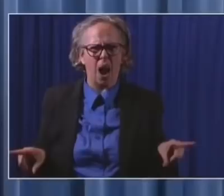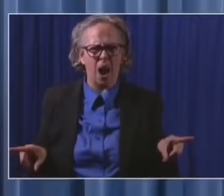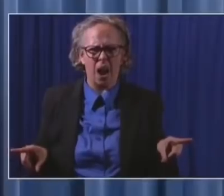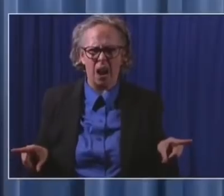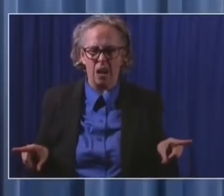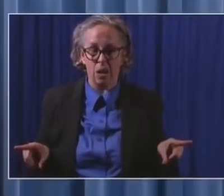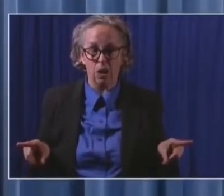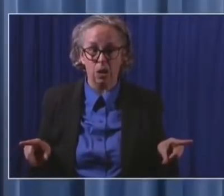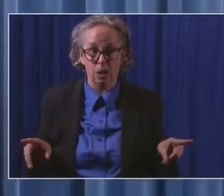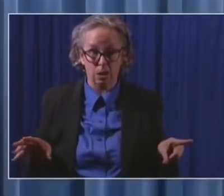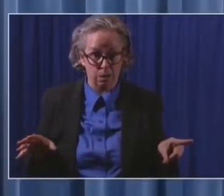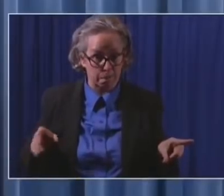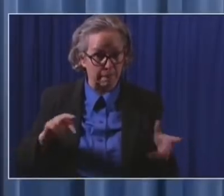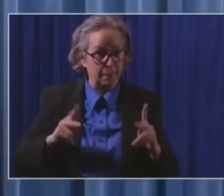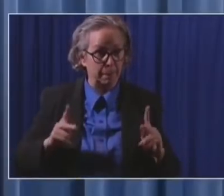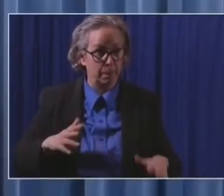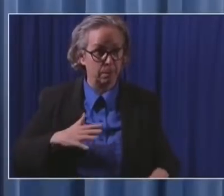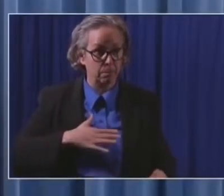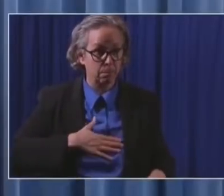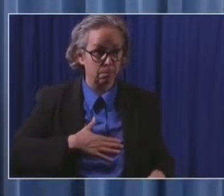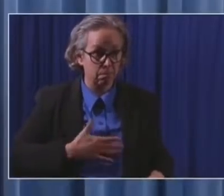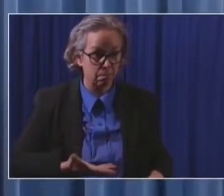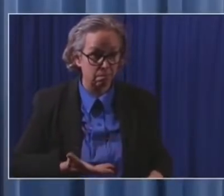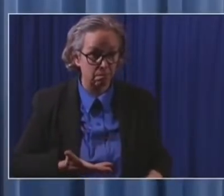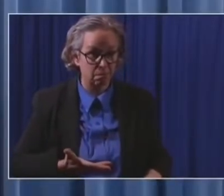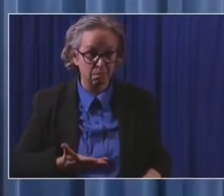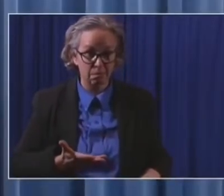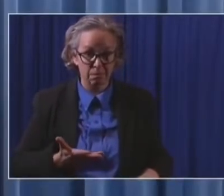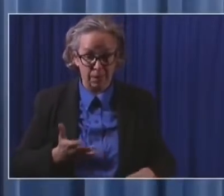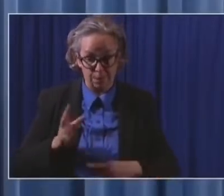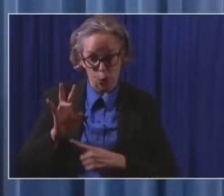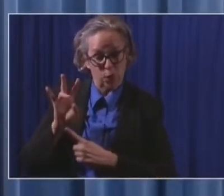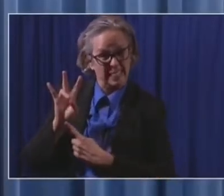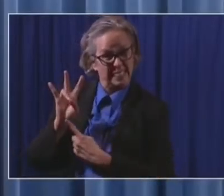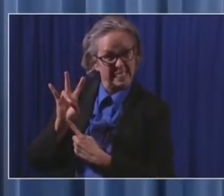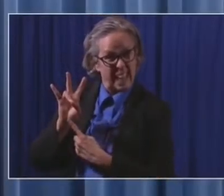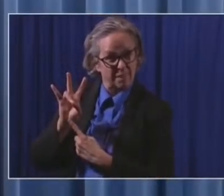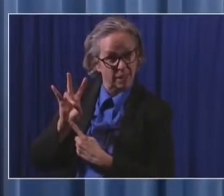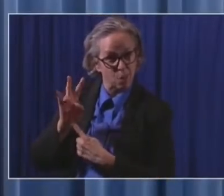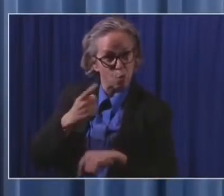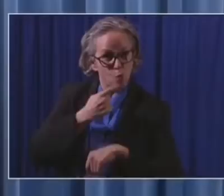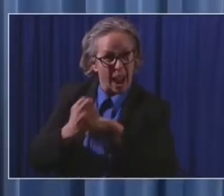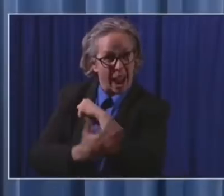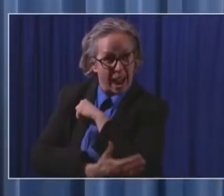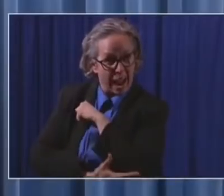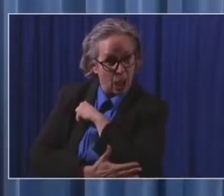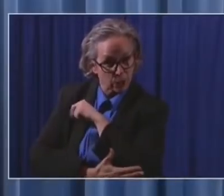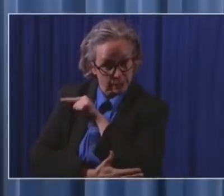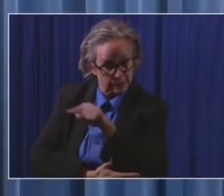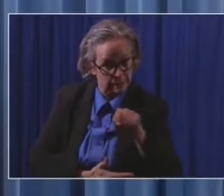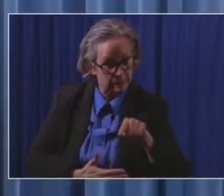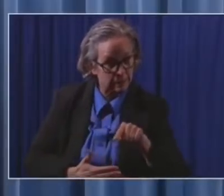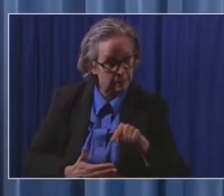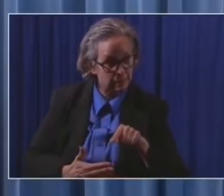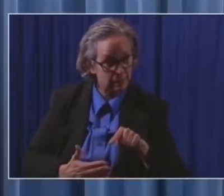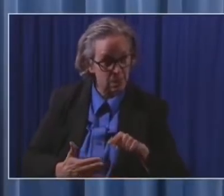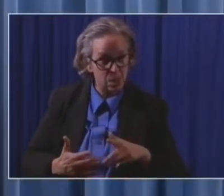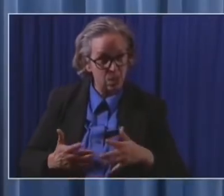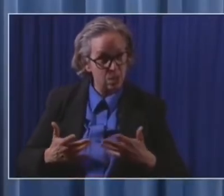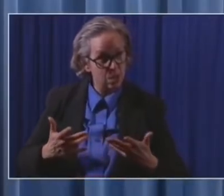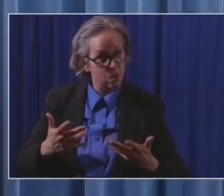Florida, will say we do not want to go there. And will be willing to accept that in the 7 red counties that are red